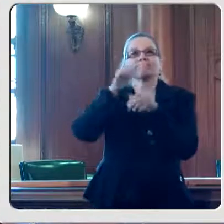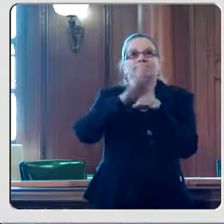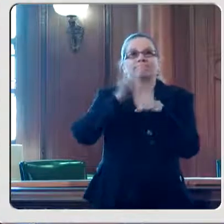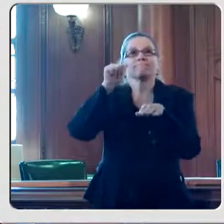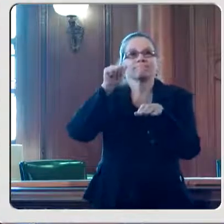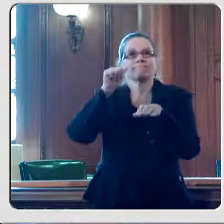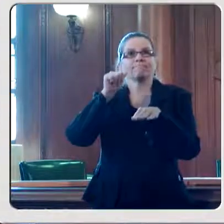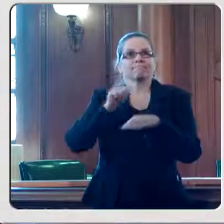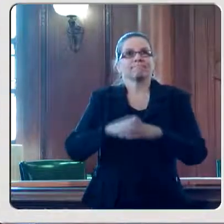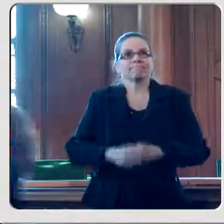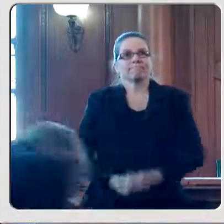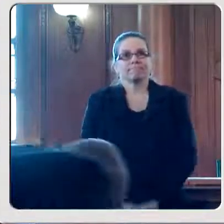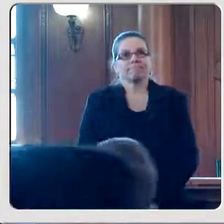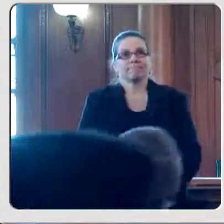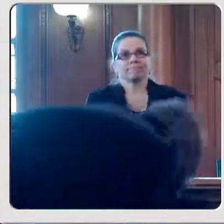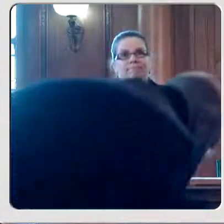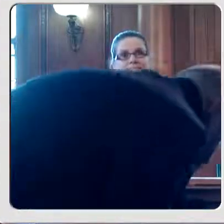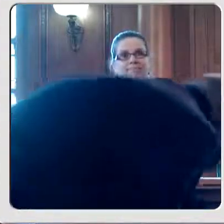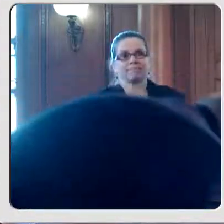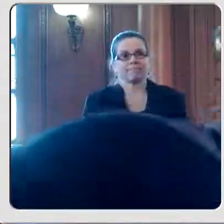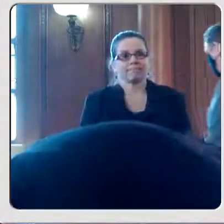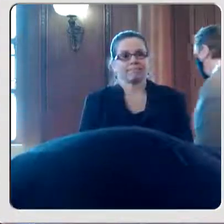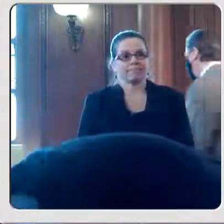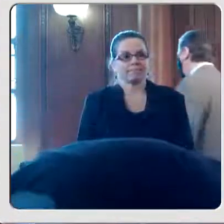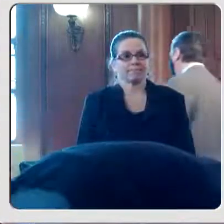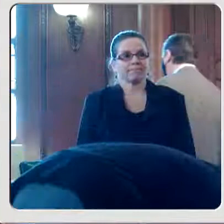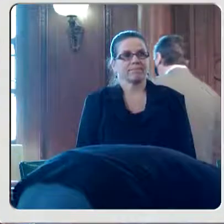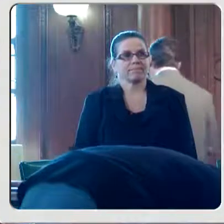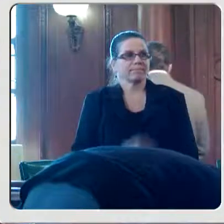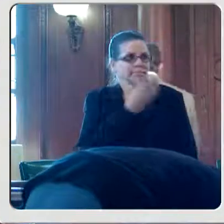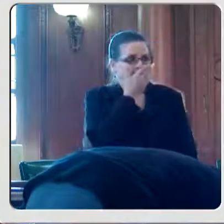Schools, Daniel Warwick.